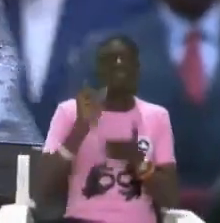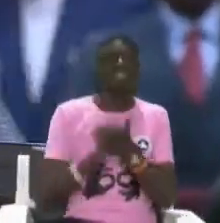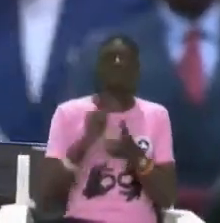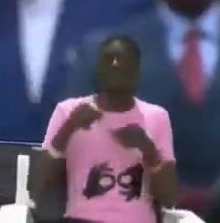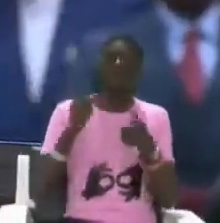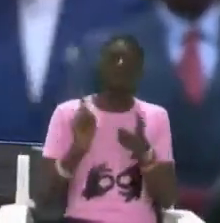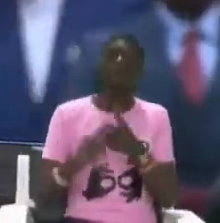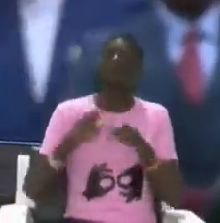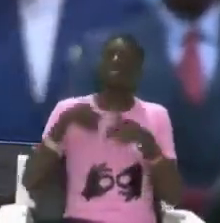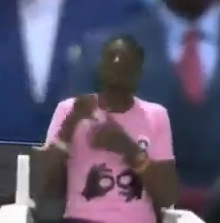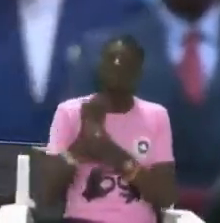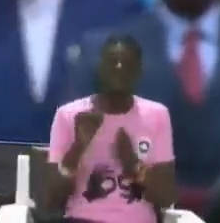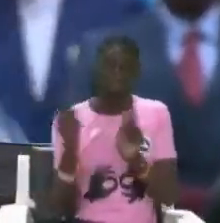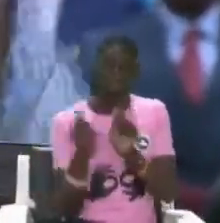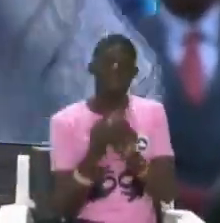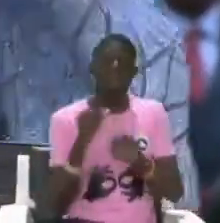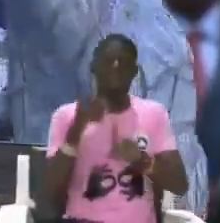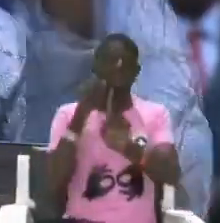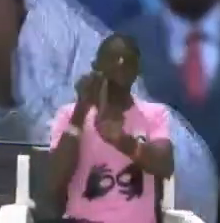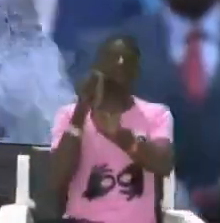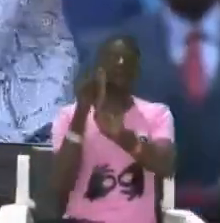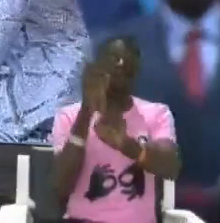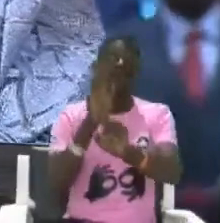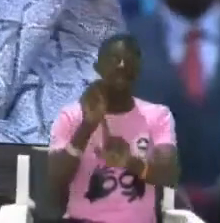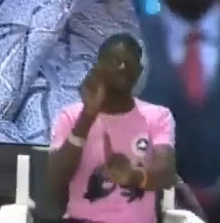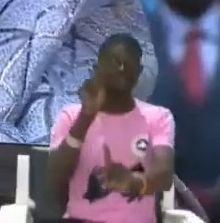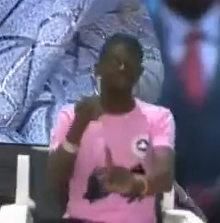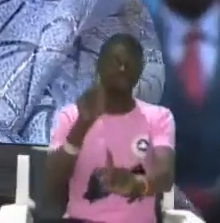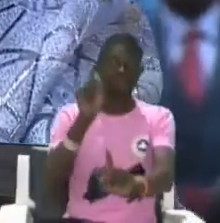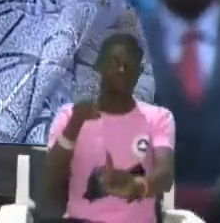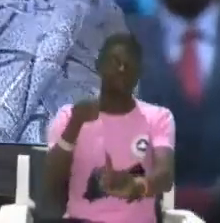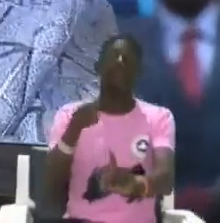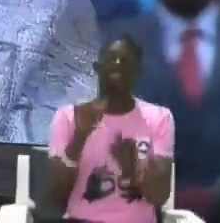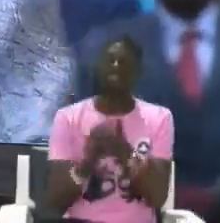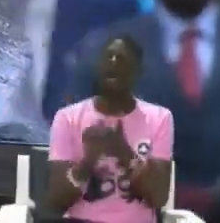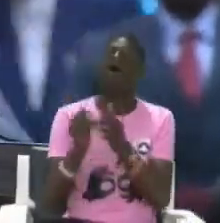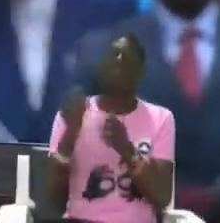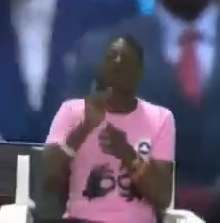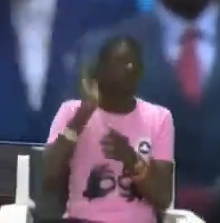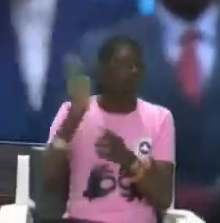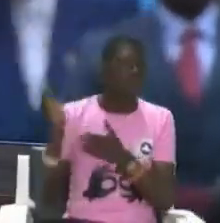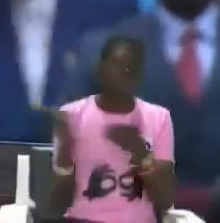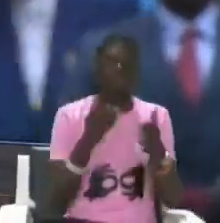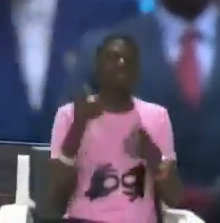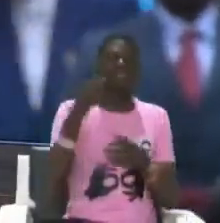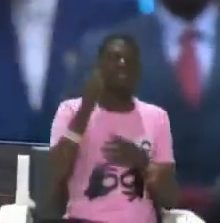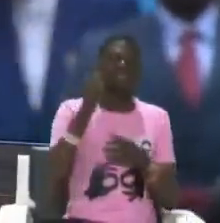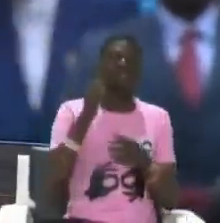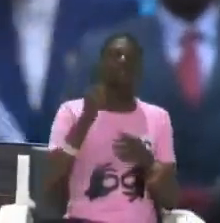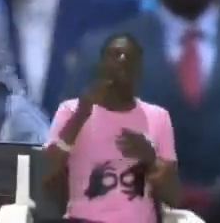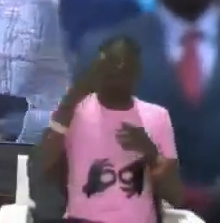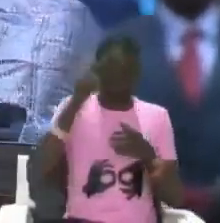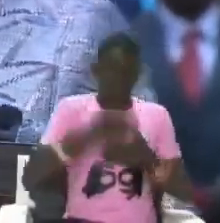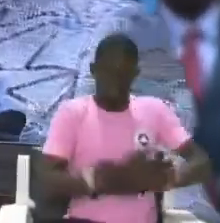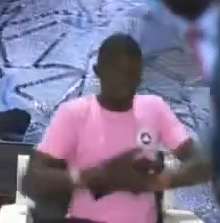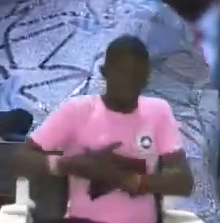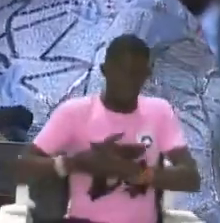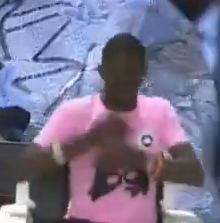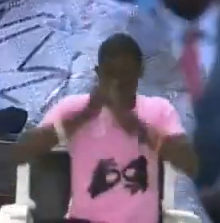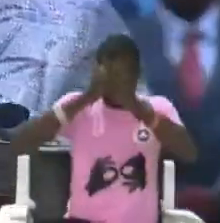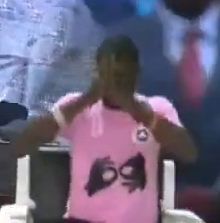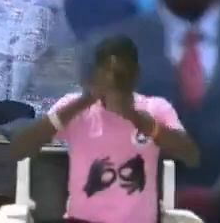at the point of their needs. Those that have come believing that they will carry their testimony tonight. Maraba kashantali